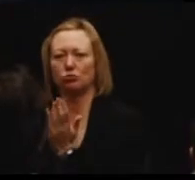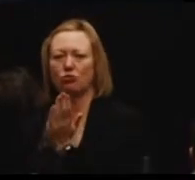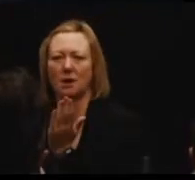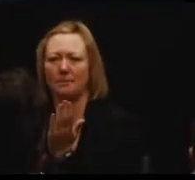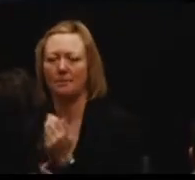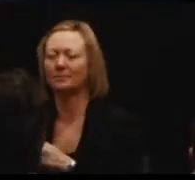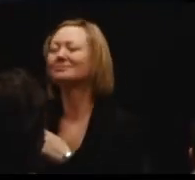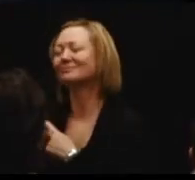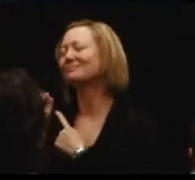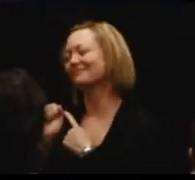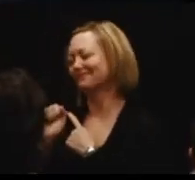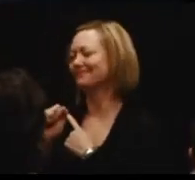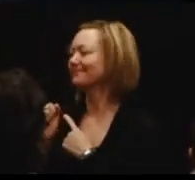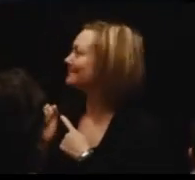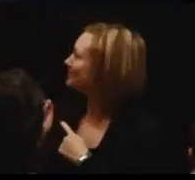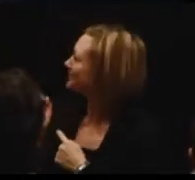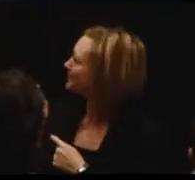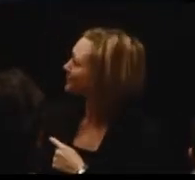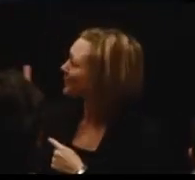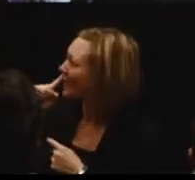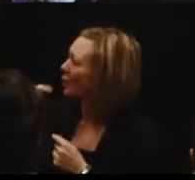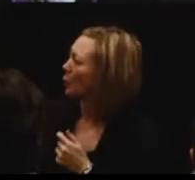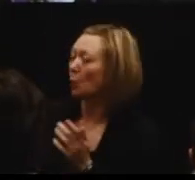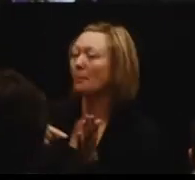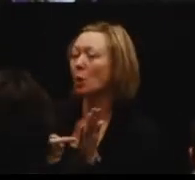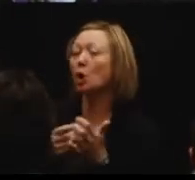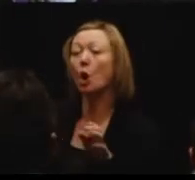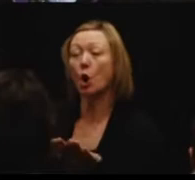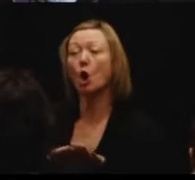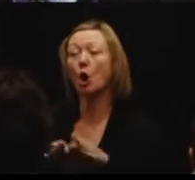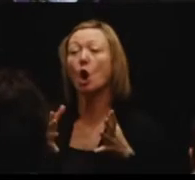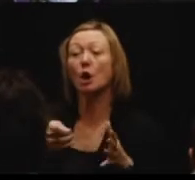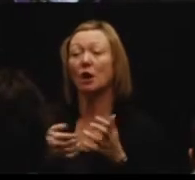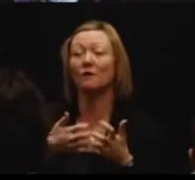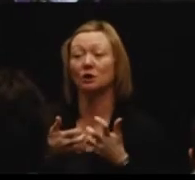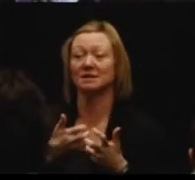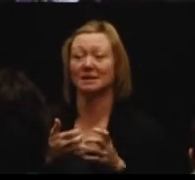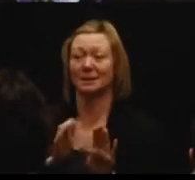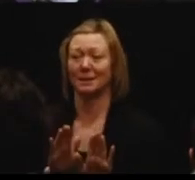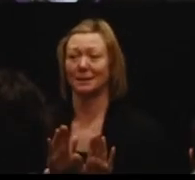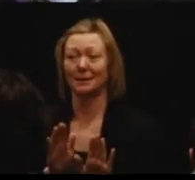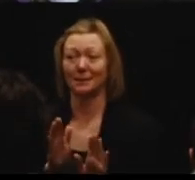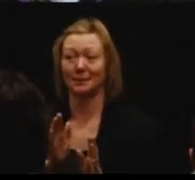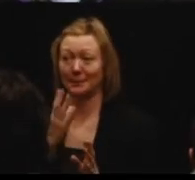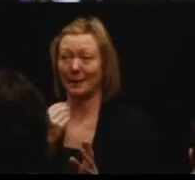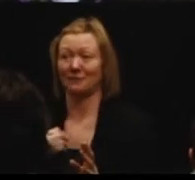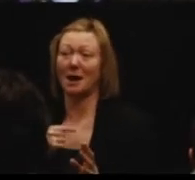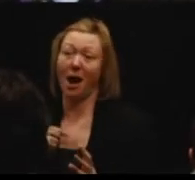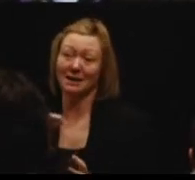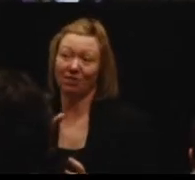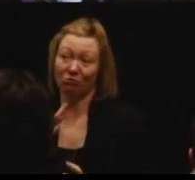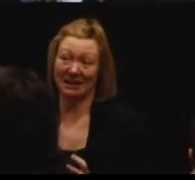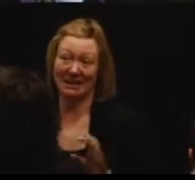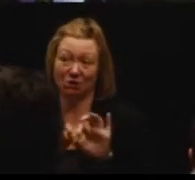I think that's a great point. You learn a lot at university, don't get me wrong. I did 3 degrees. That was probably a few too many.